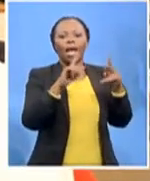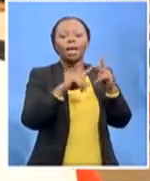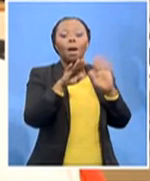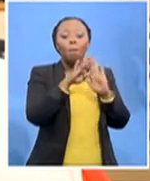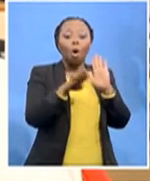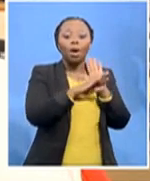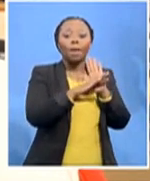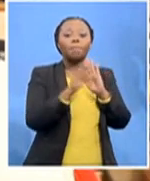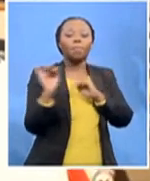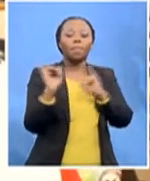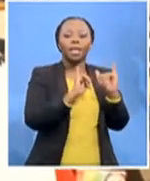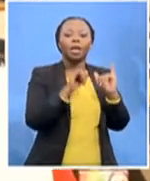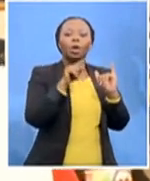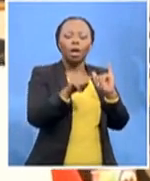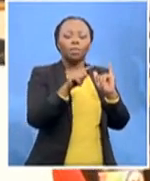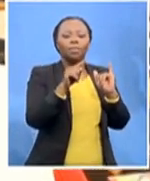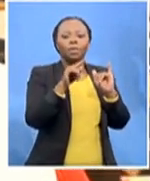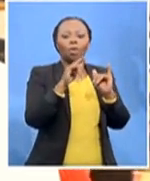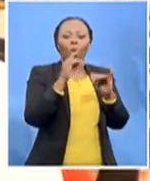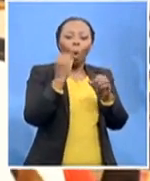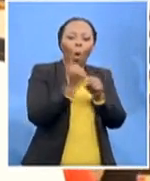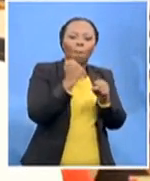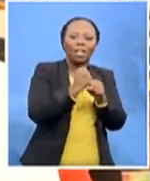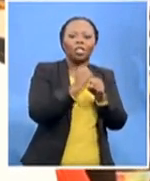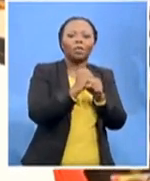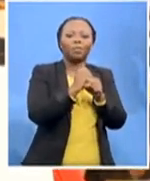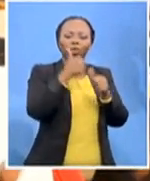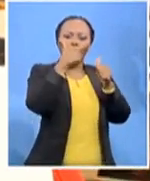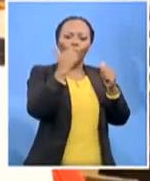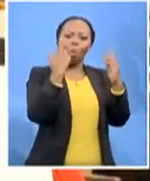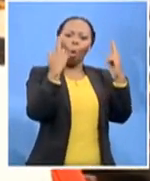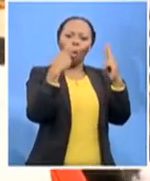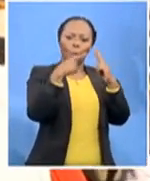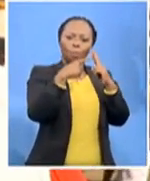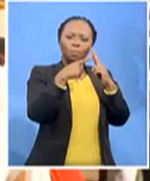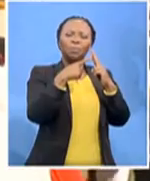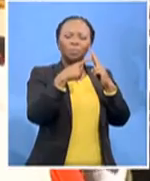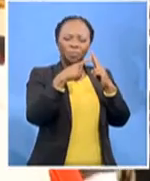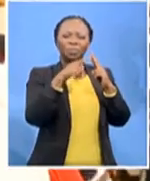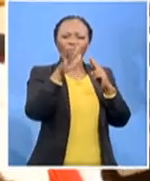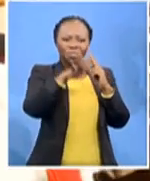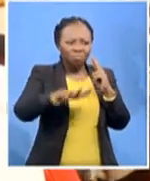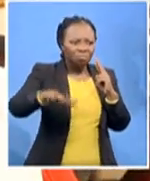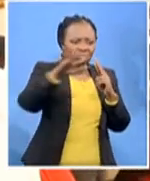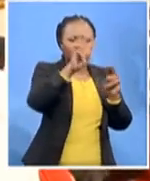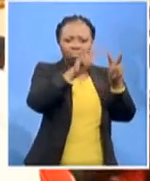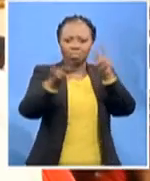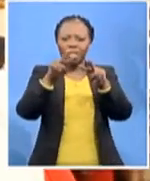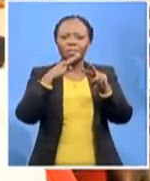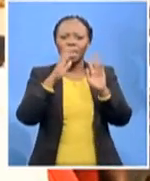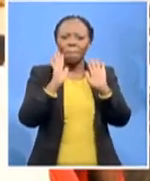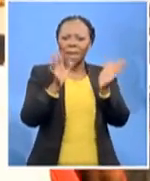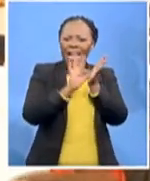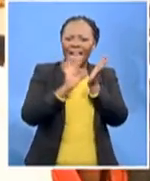That operation is zooming in to all areas, not only to look at the cleanliness, at the water leaks and sewer